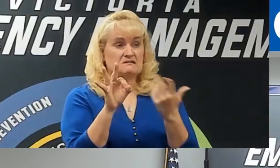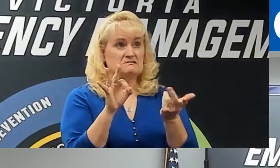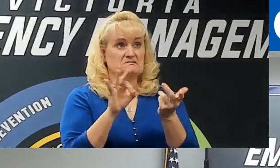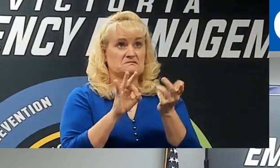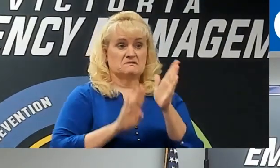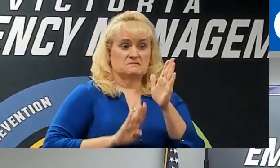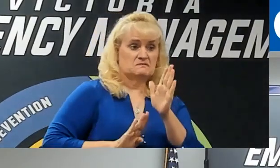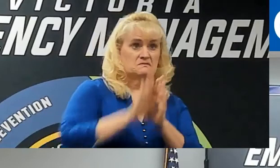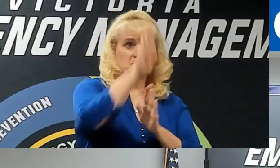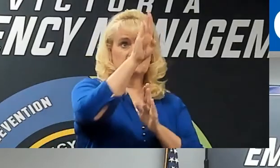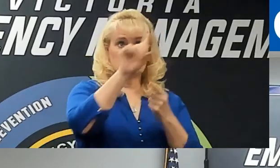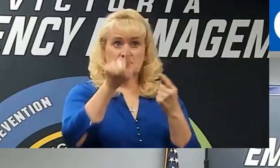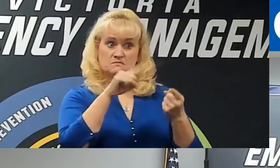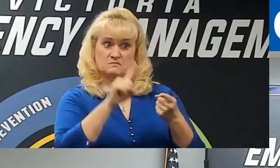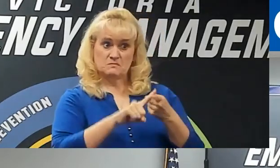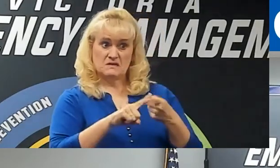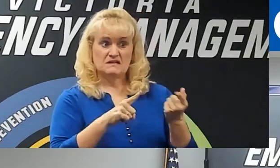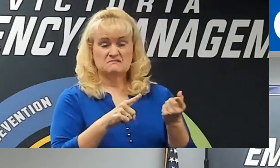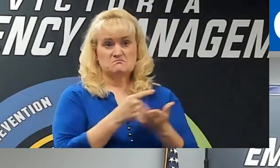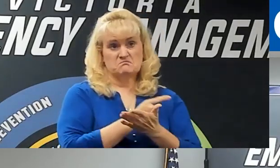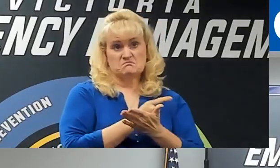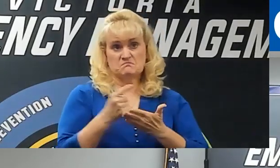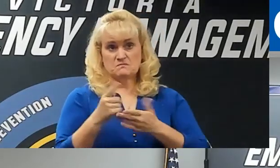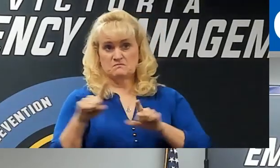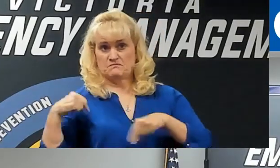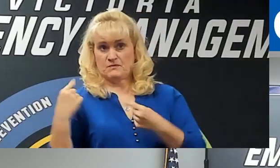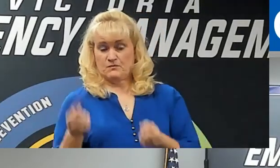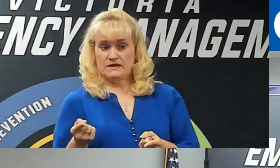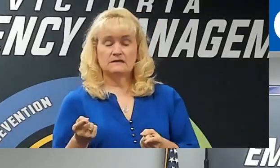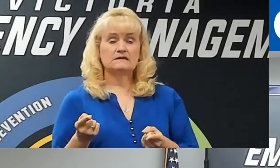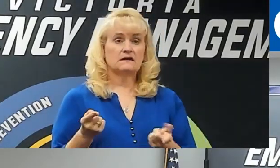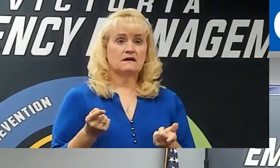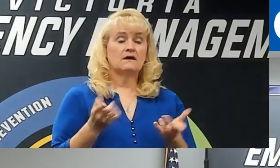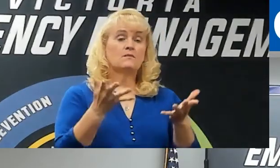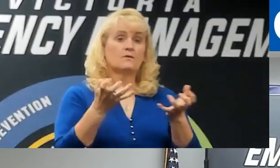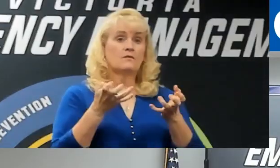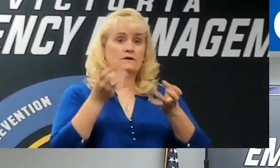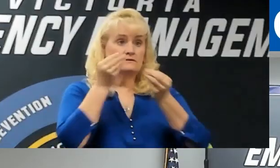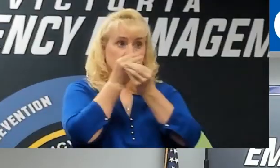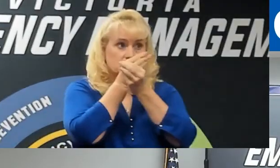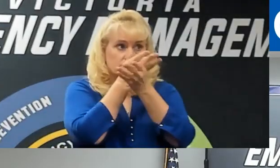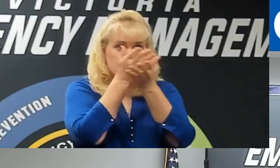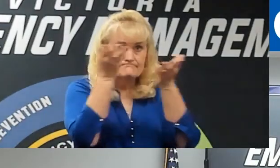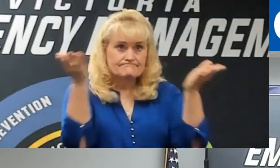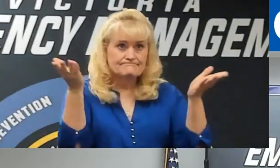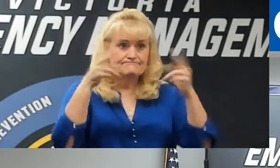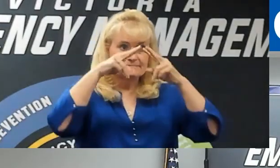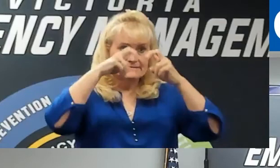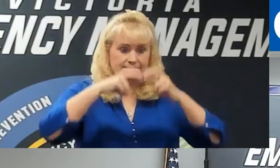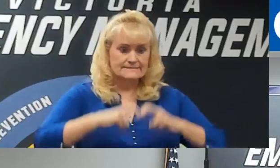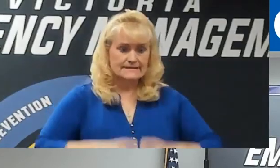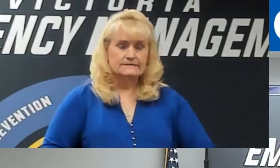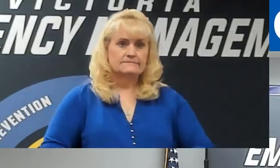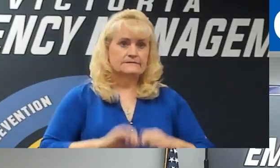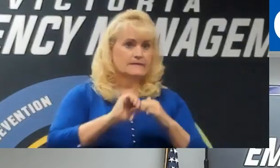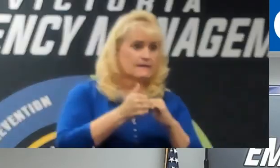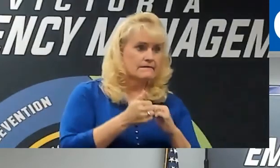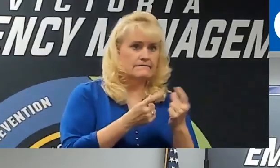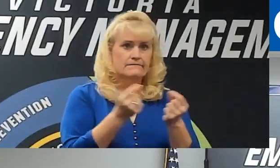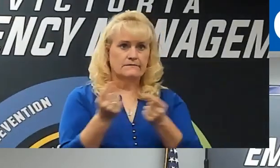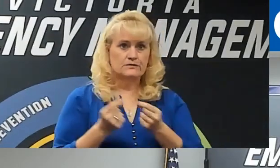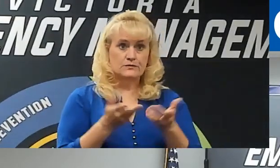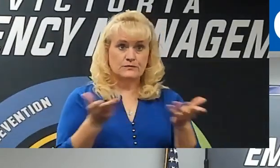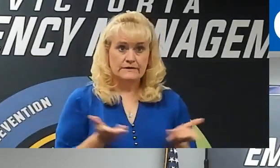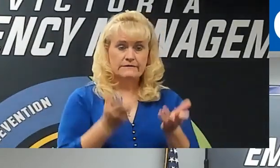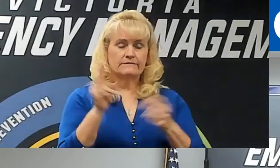week and to give the community the most current assessment of our situation in Victoria. In